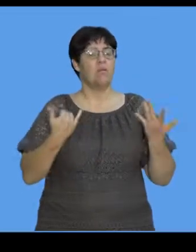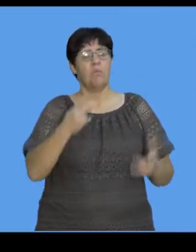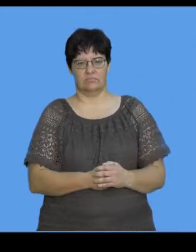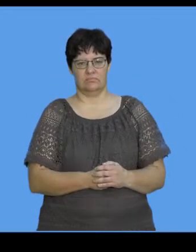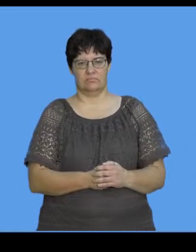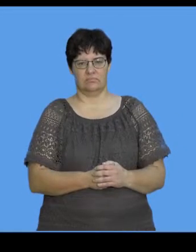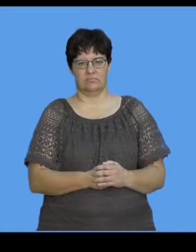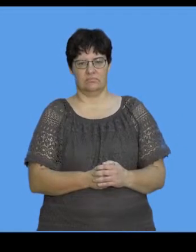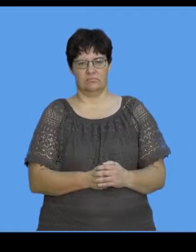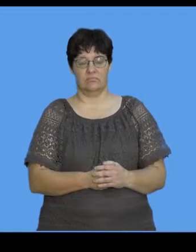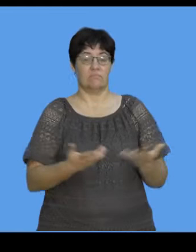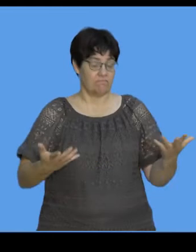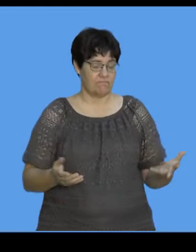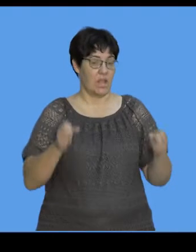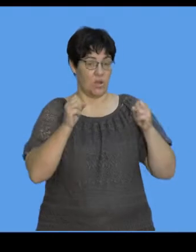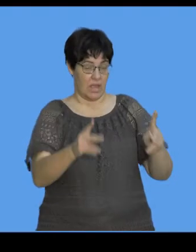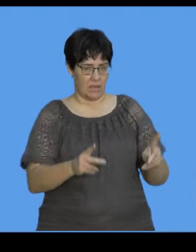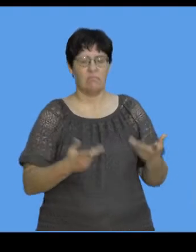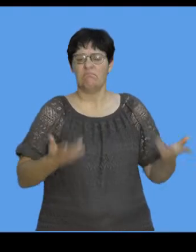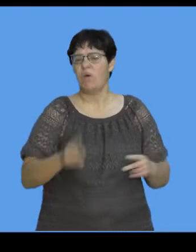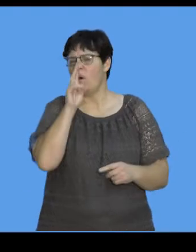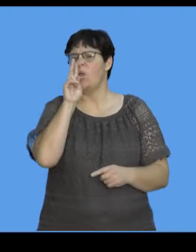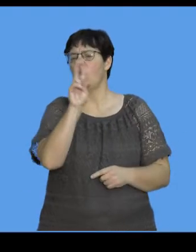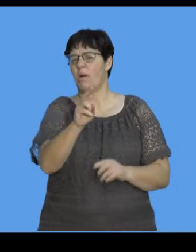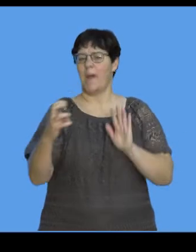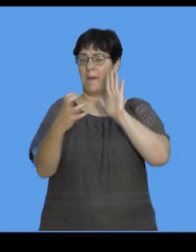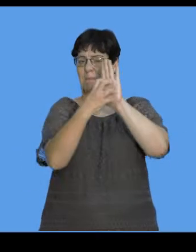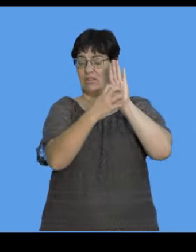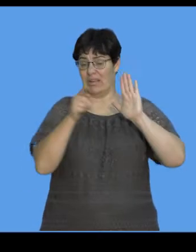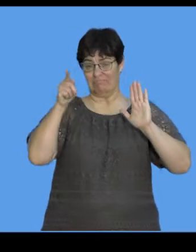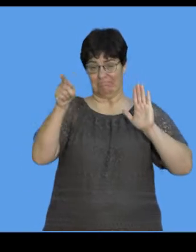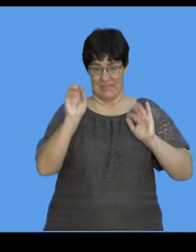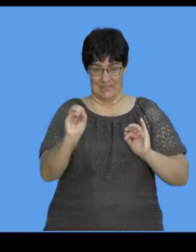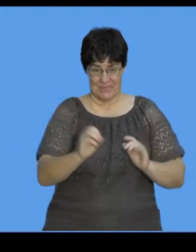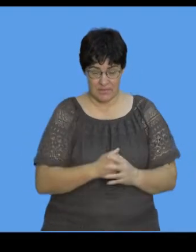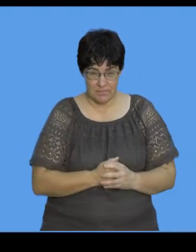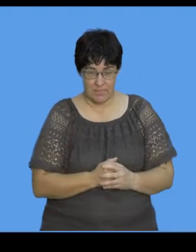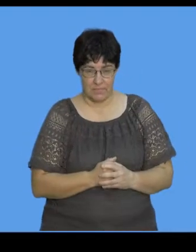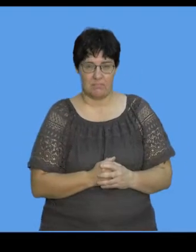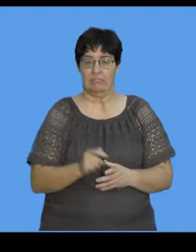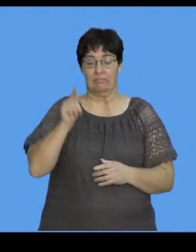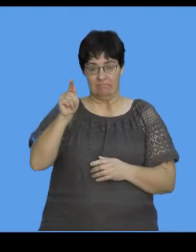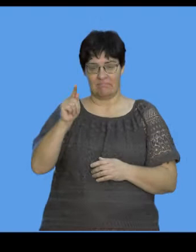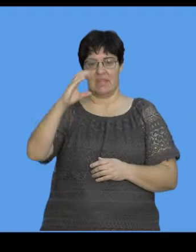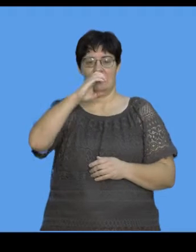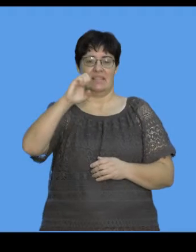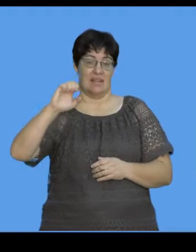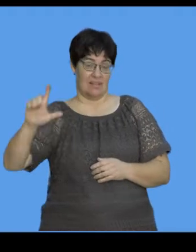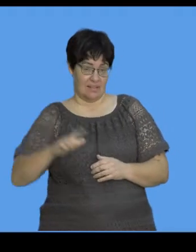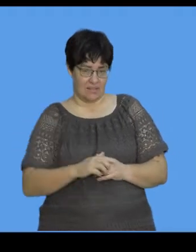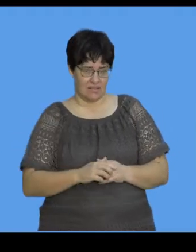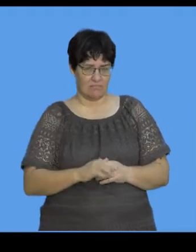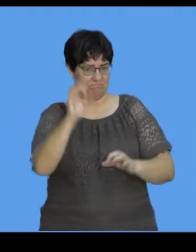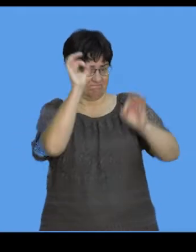for? Okay, guys, so if we have a look at the picture at the top over here, this is a cell. And some of you